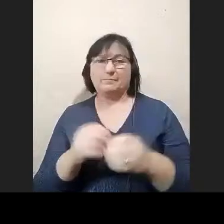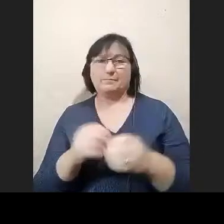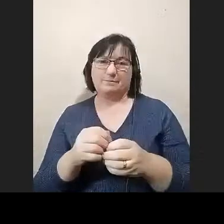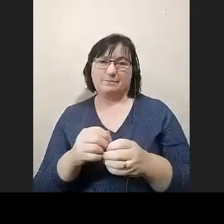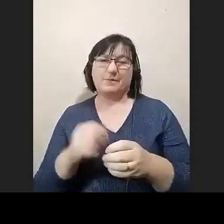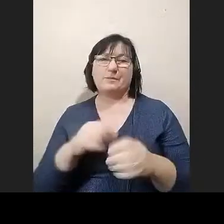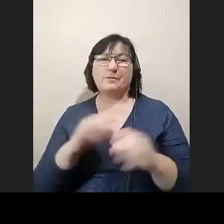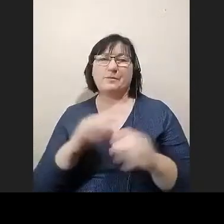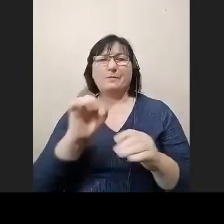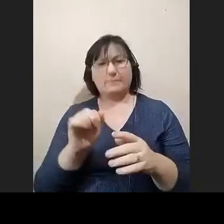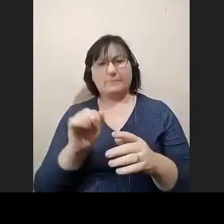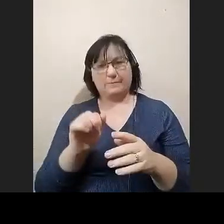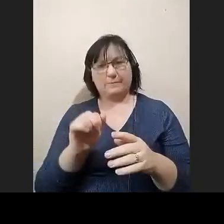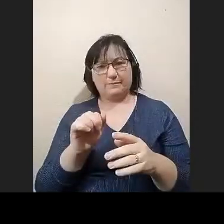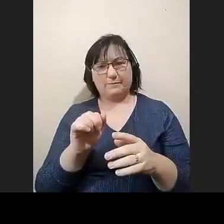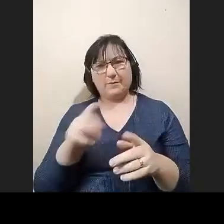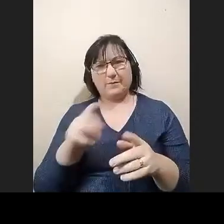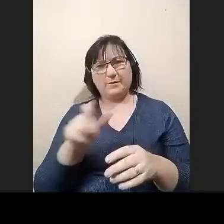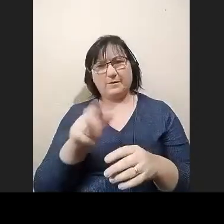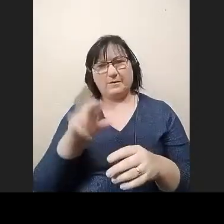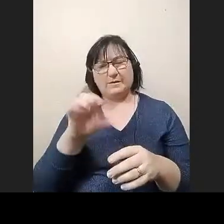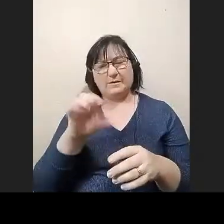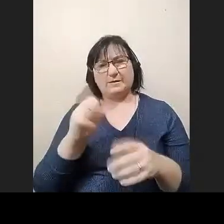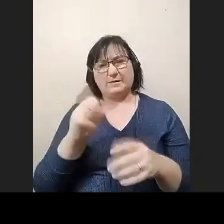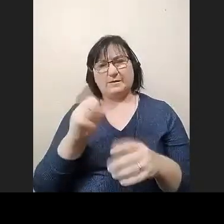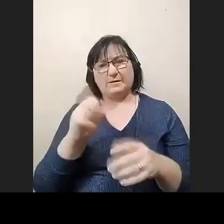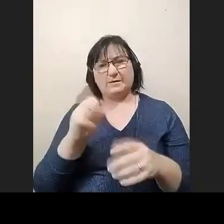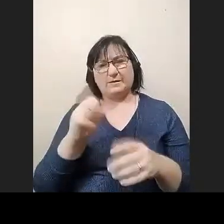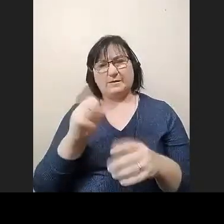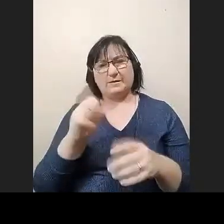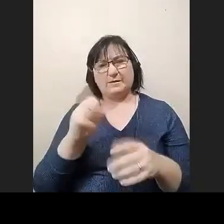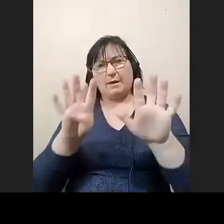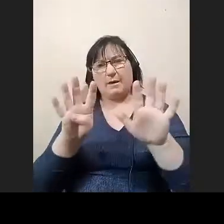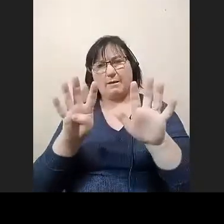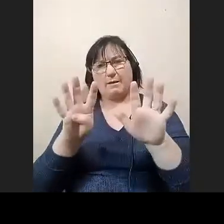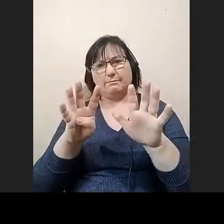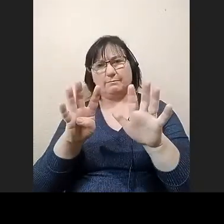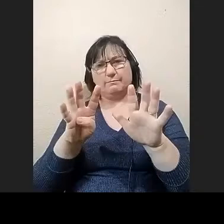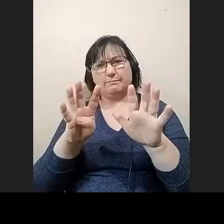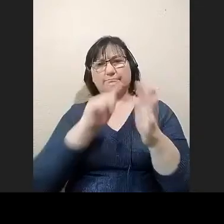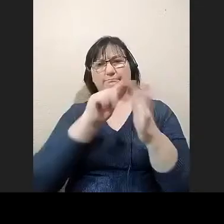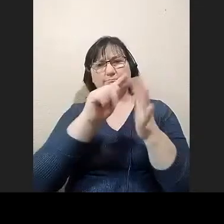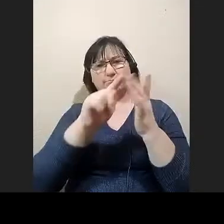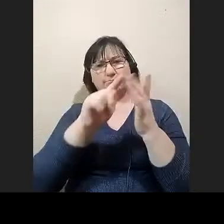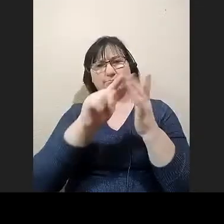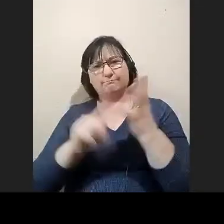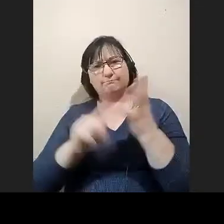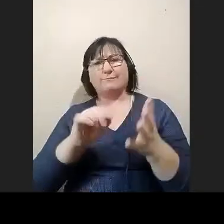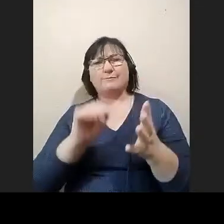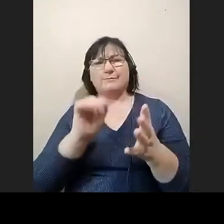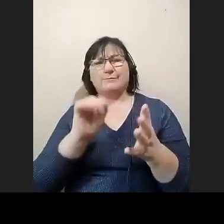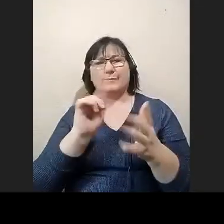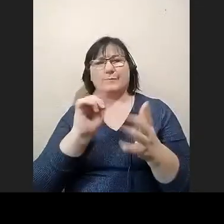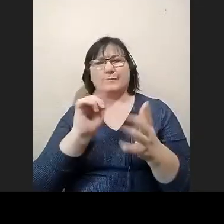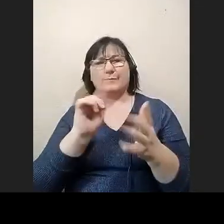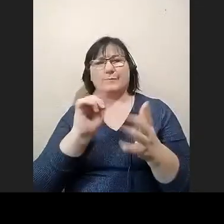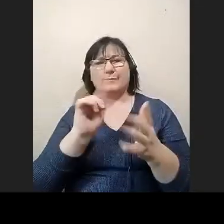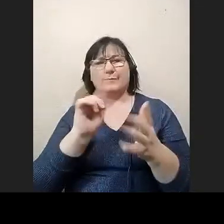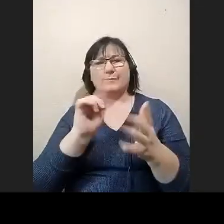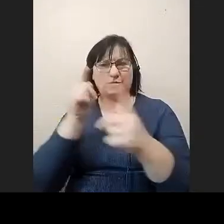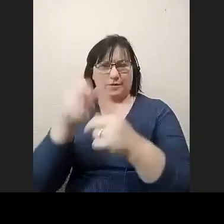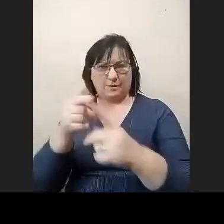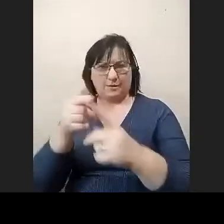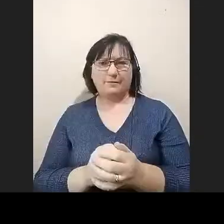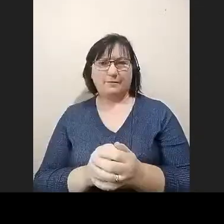9 strategic objectives that inform and guide our work. Today, we're specifically focusing on the following strategic